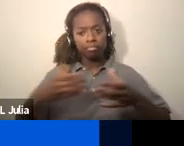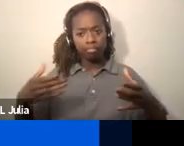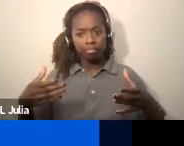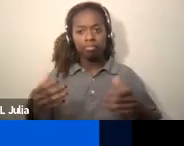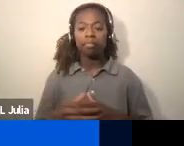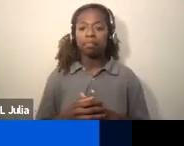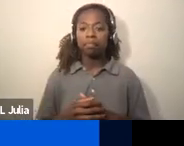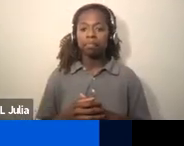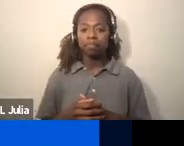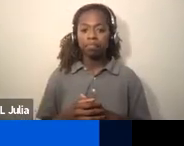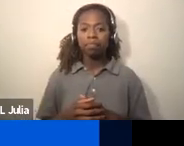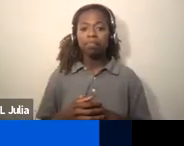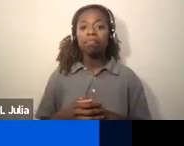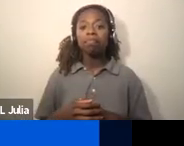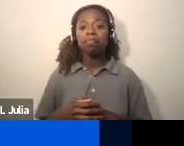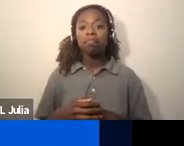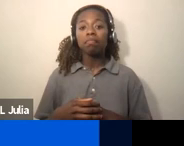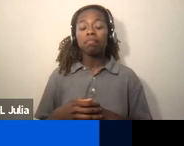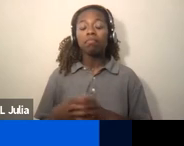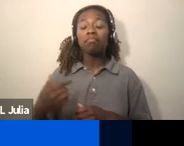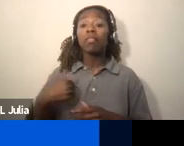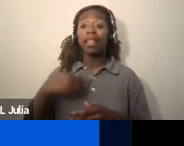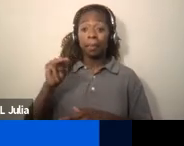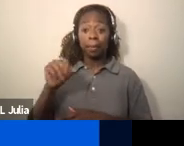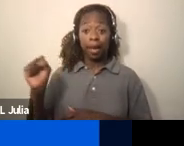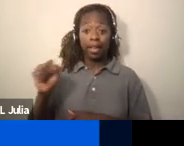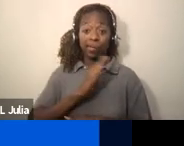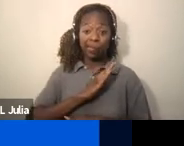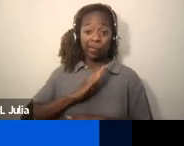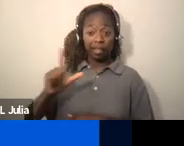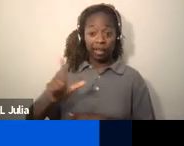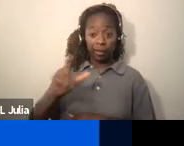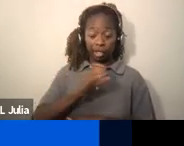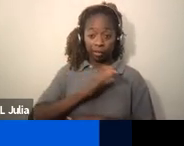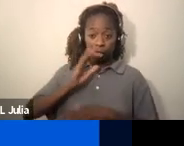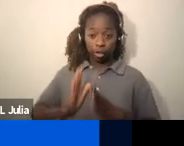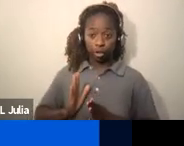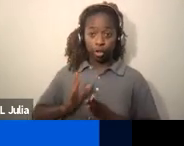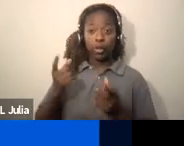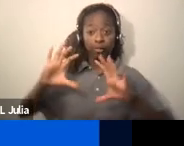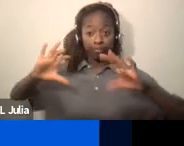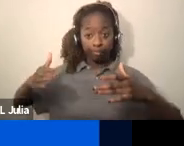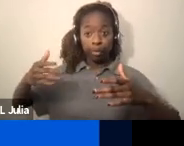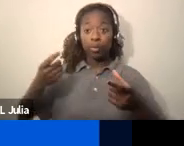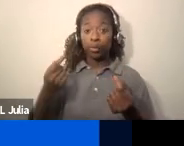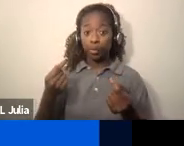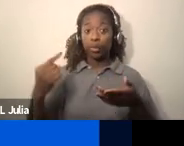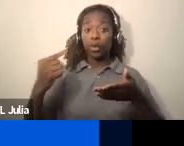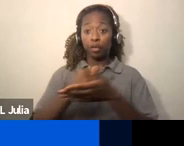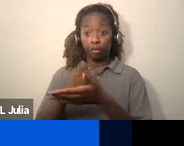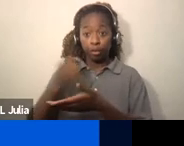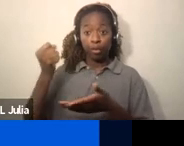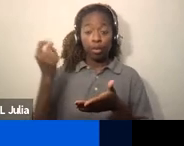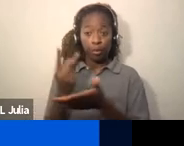performance evaluation goals the mass board of library commissioners reviews approves and supports the